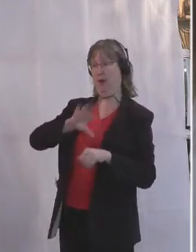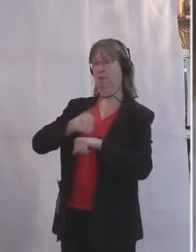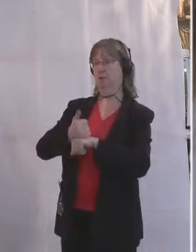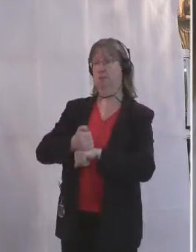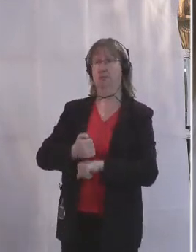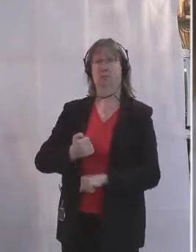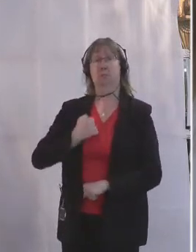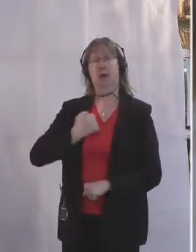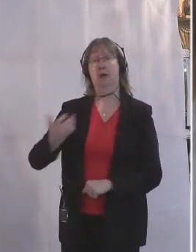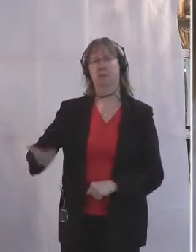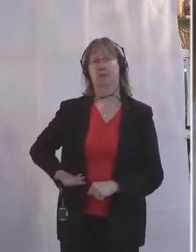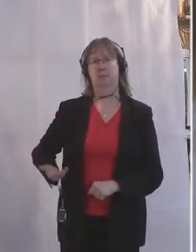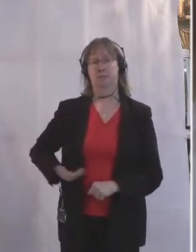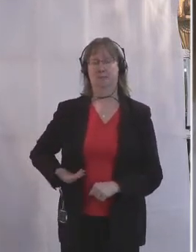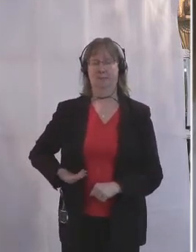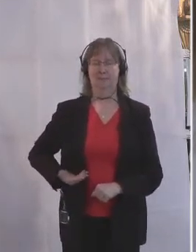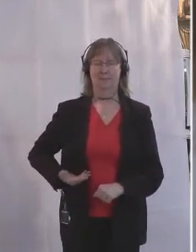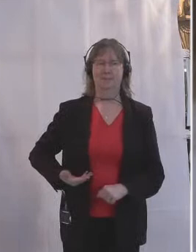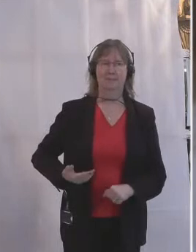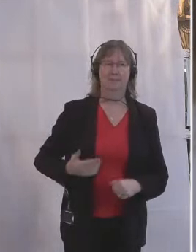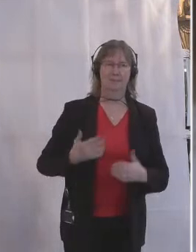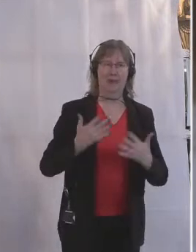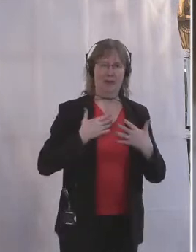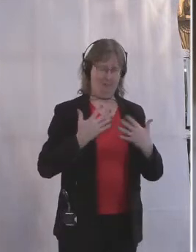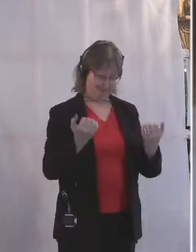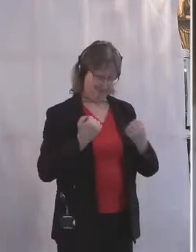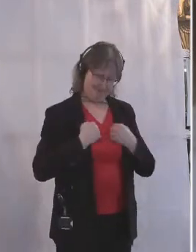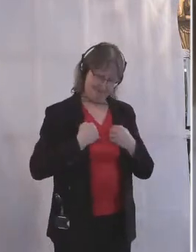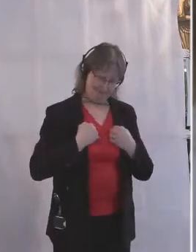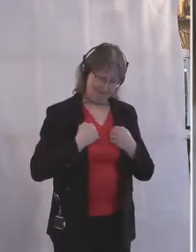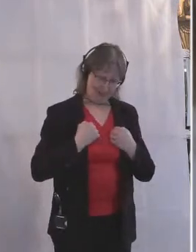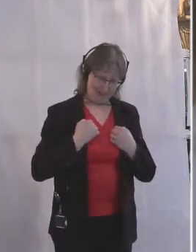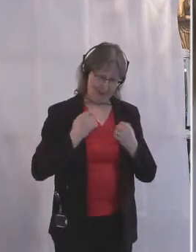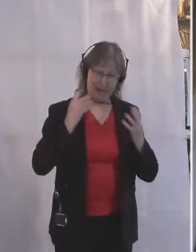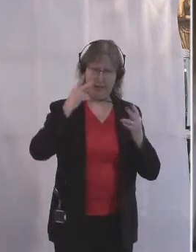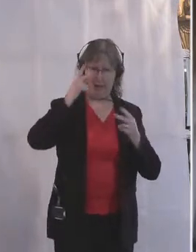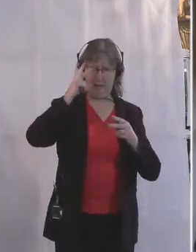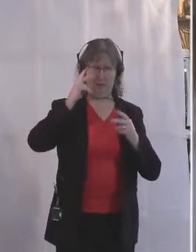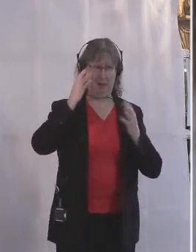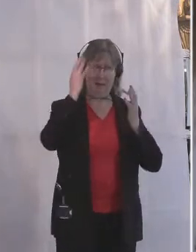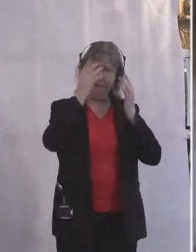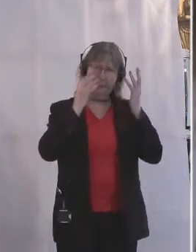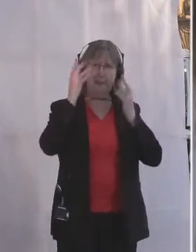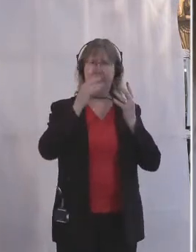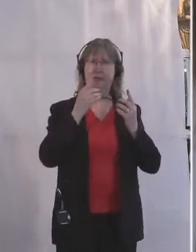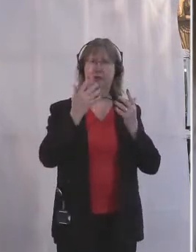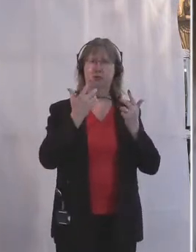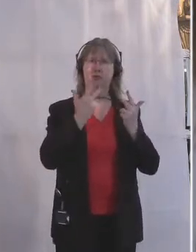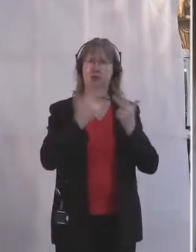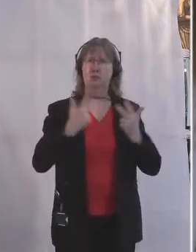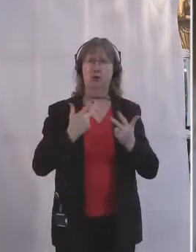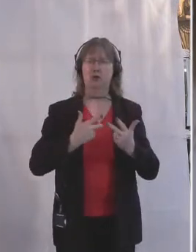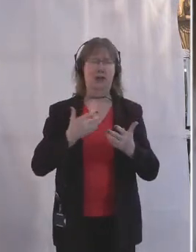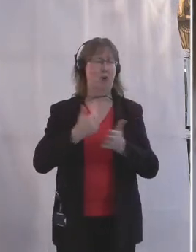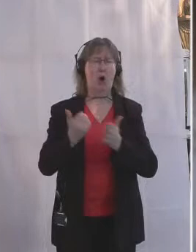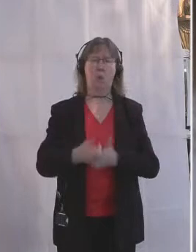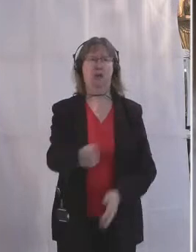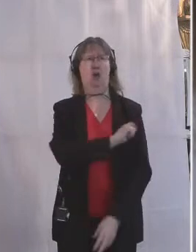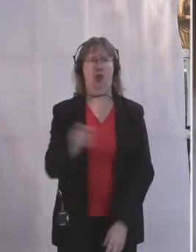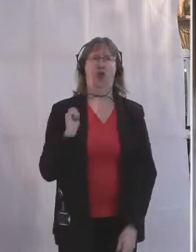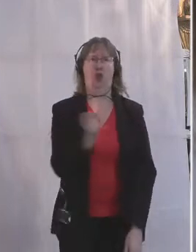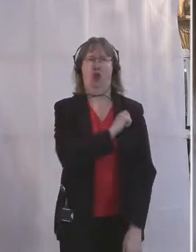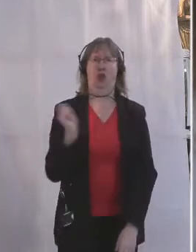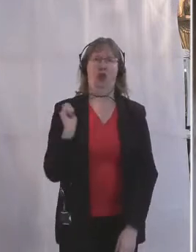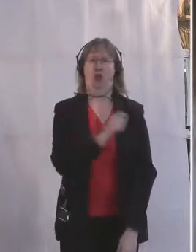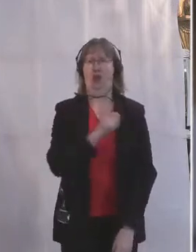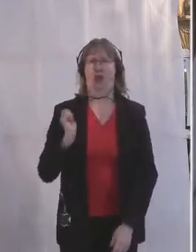I'm an introvert. I'm a massive overthinker, and I'm too hard on myself all the time.